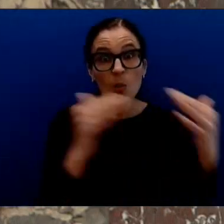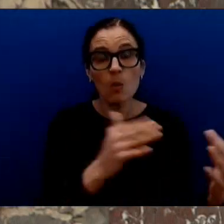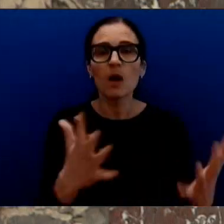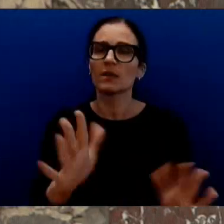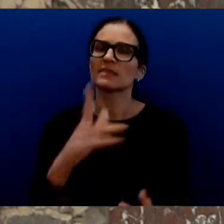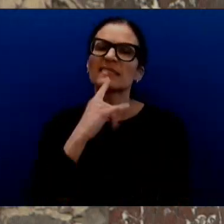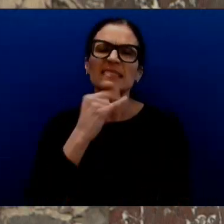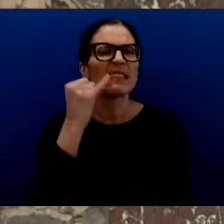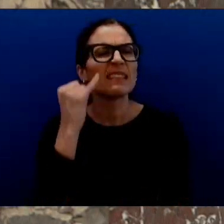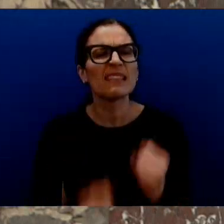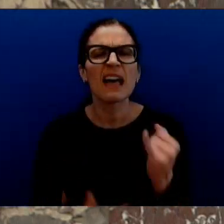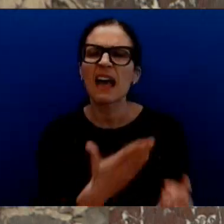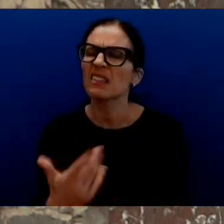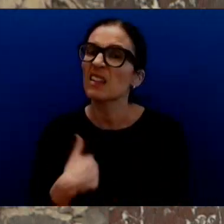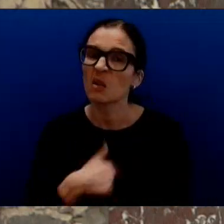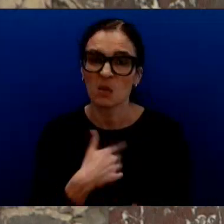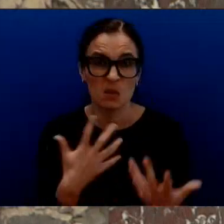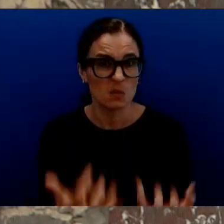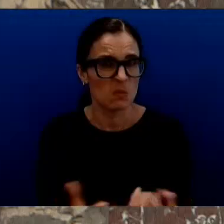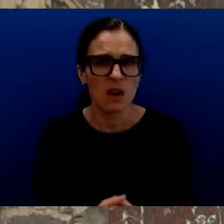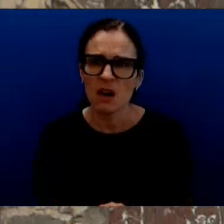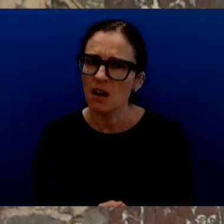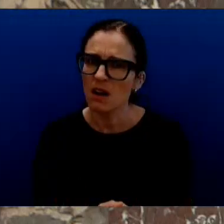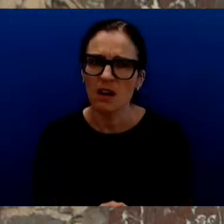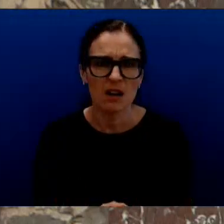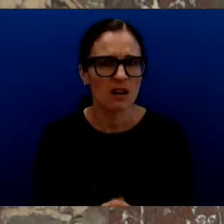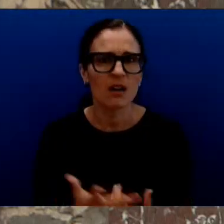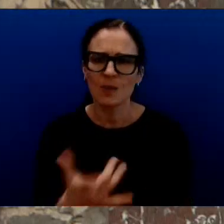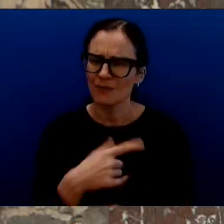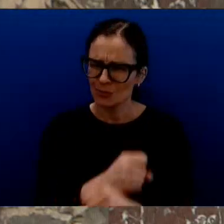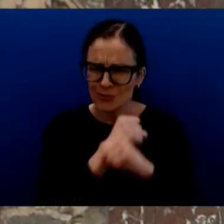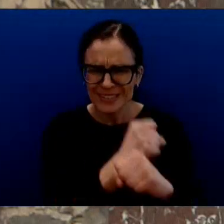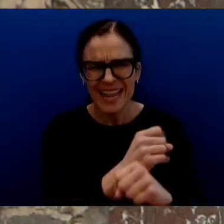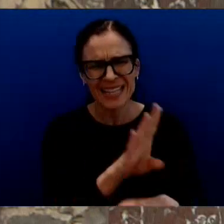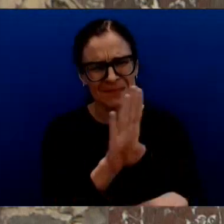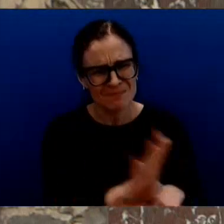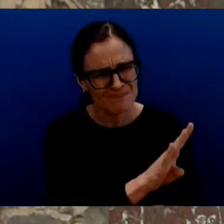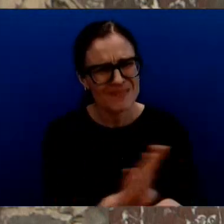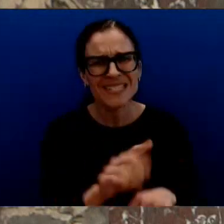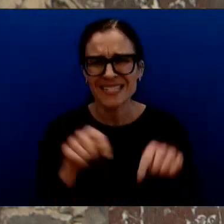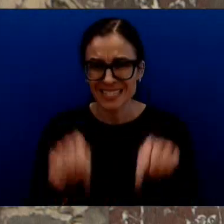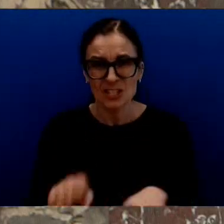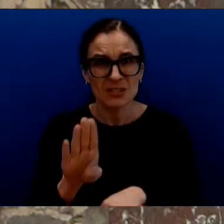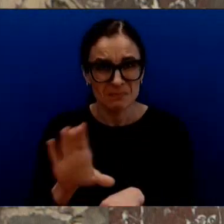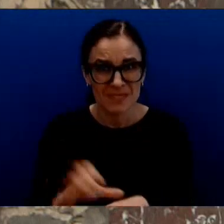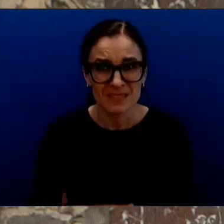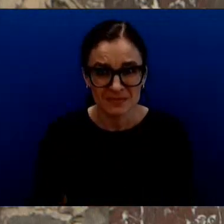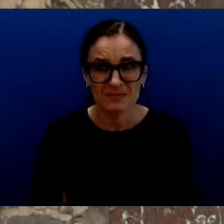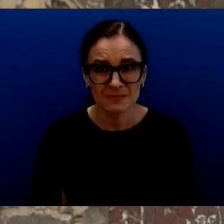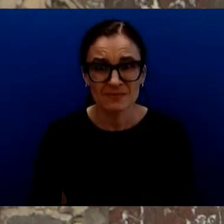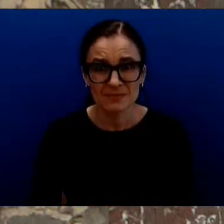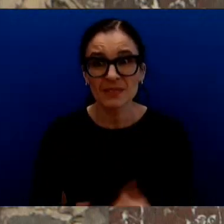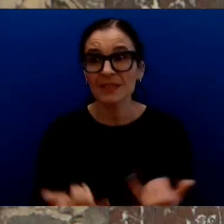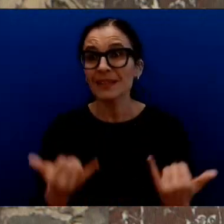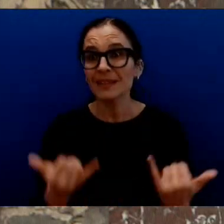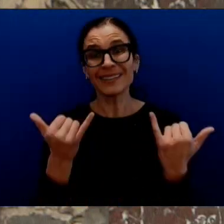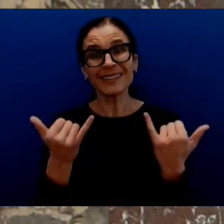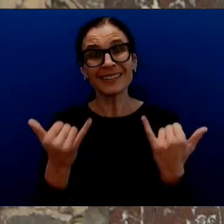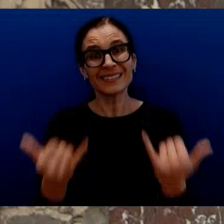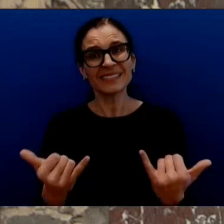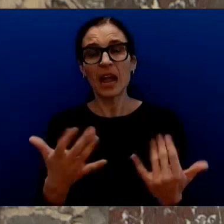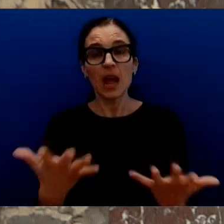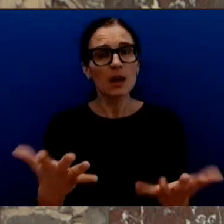Columbia. In these troubled times, it's important, it's more than ever important, that free and democratic people